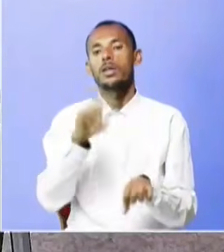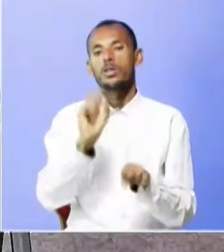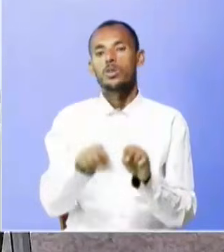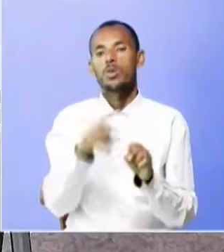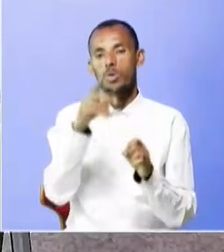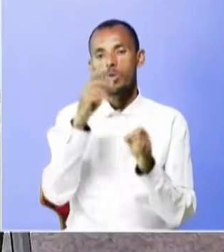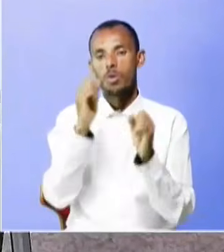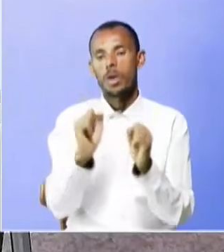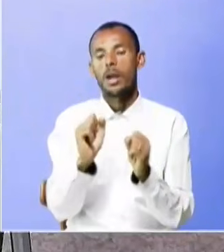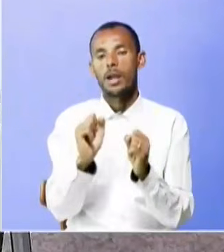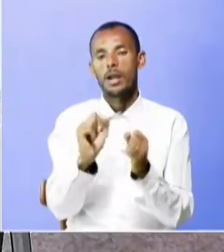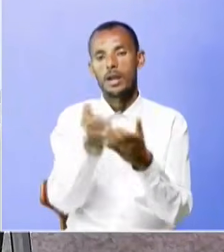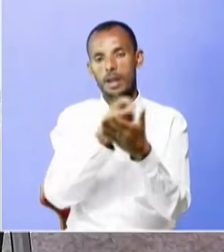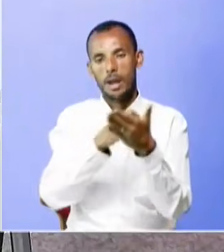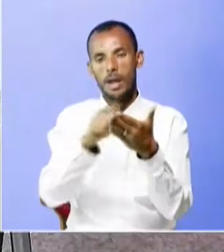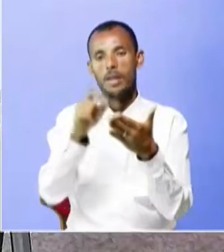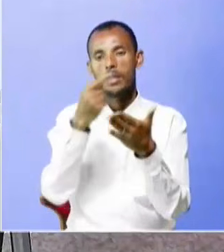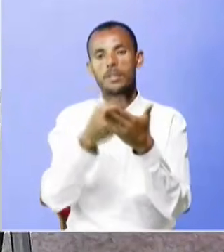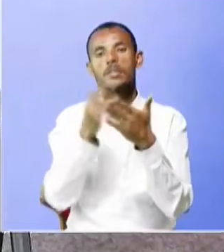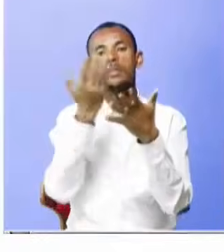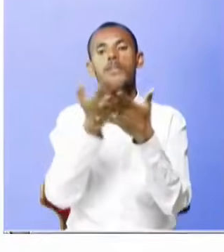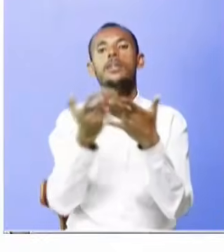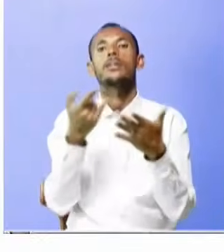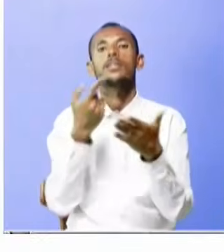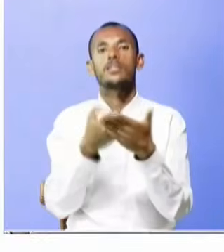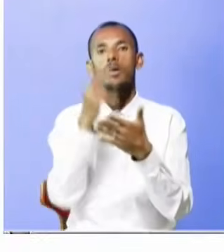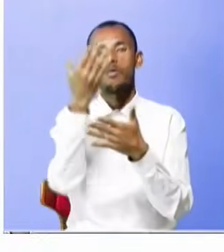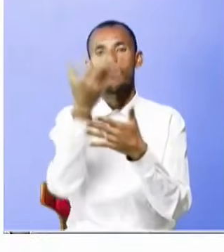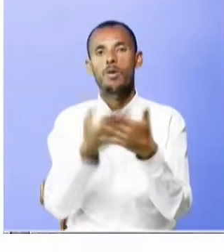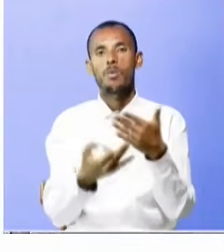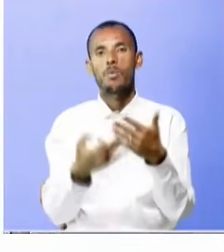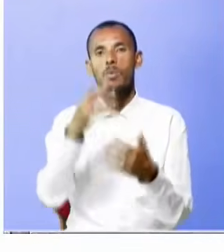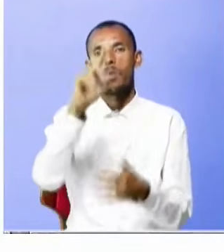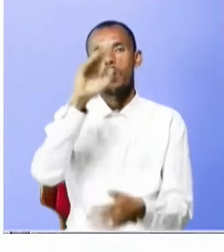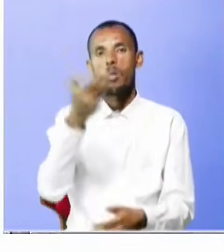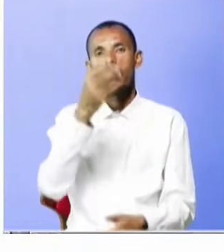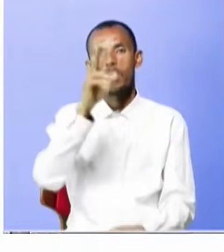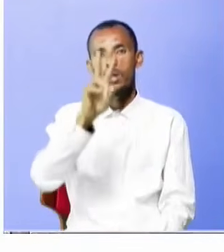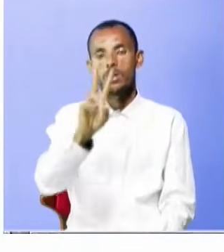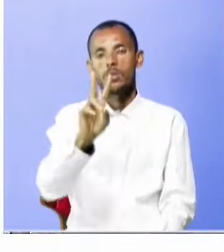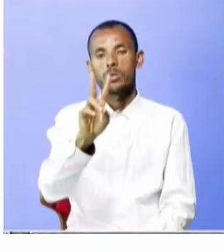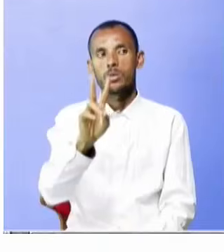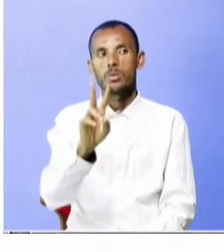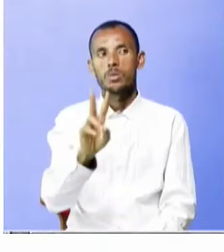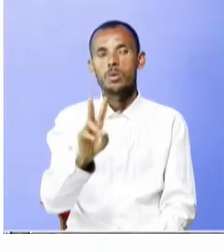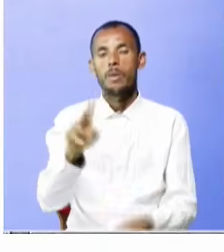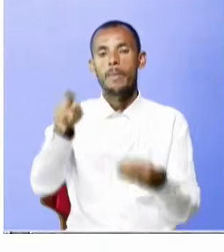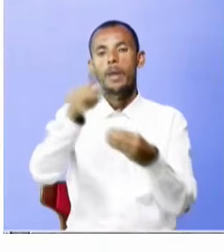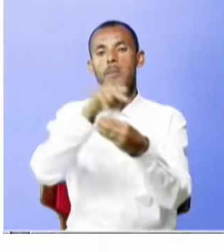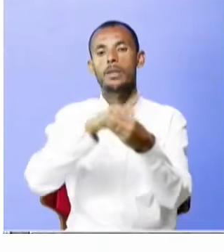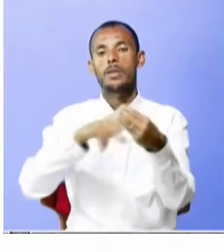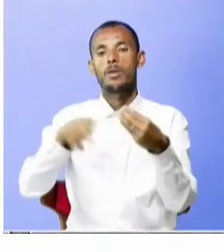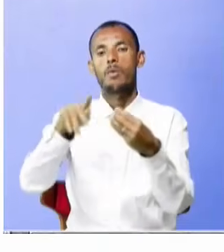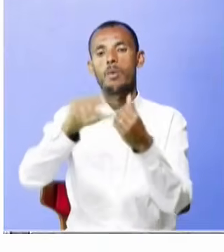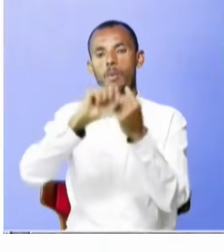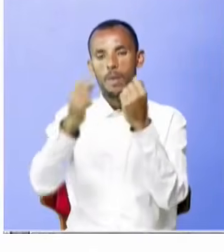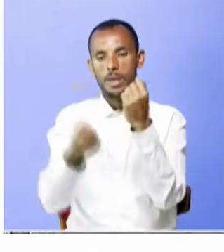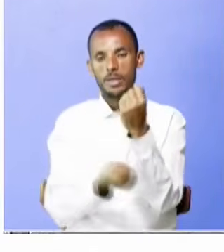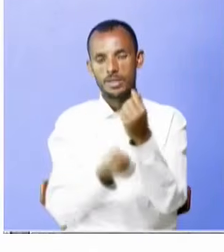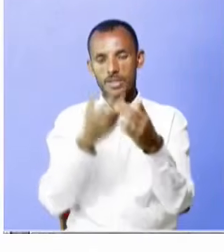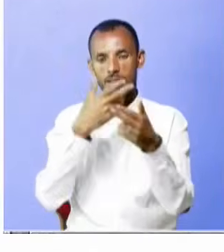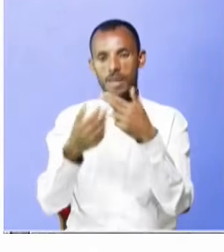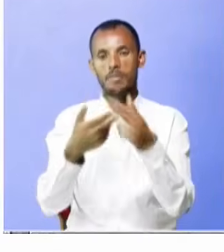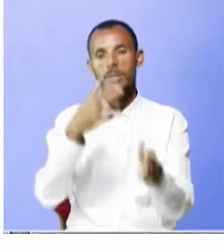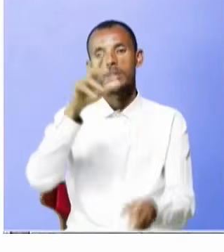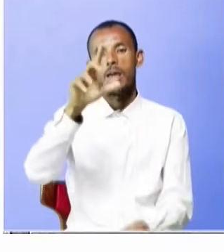can rewrite this thing in the form half of the perimeter of the base times L